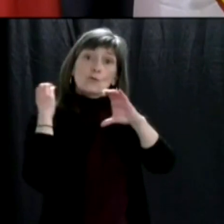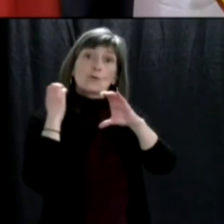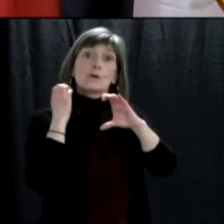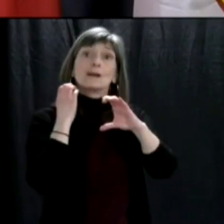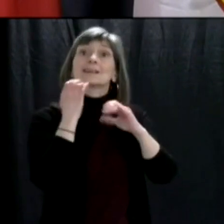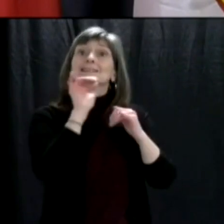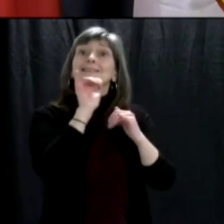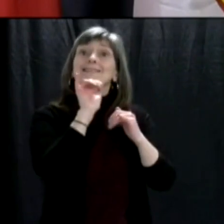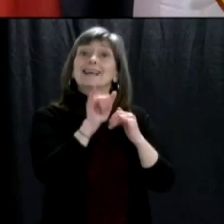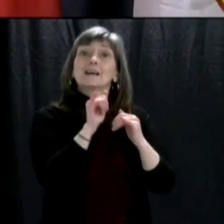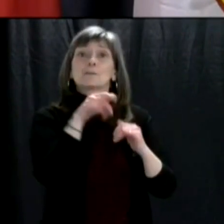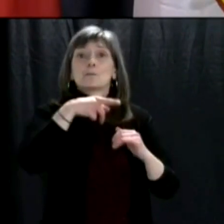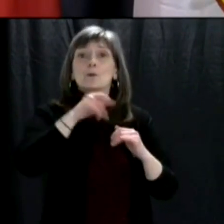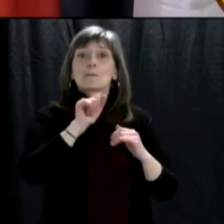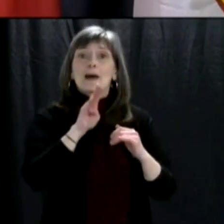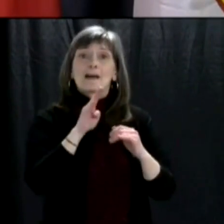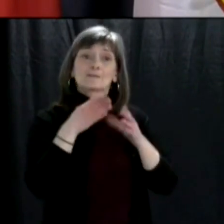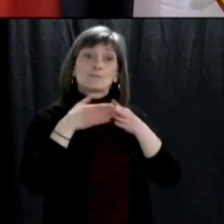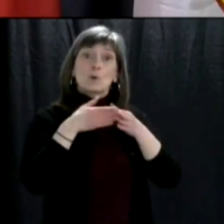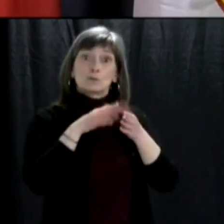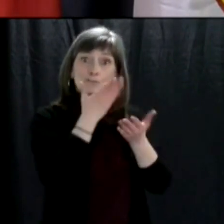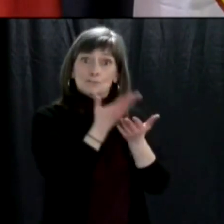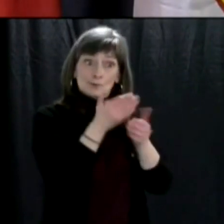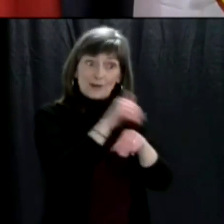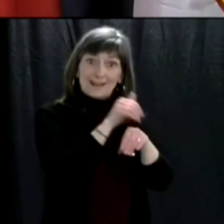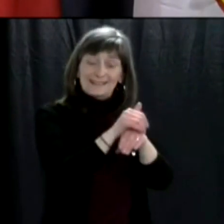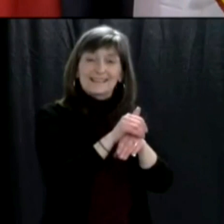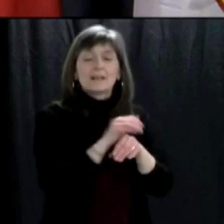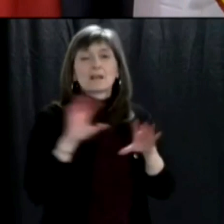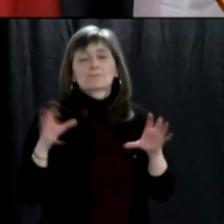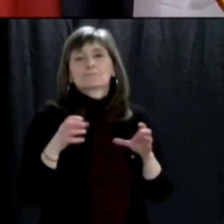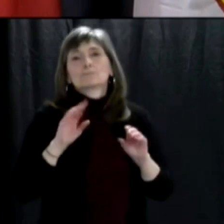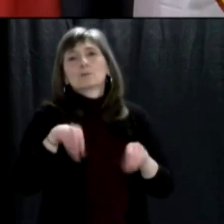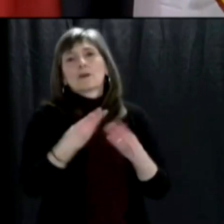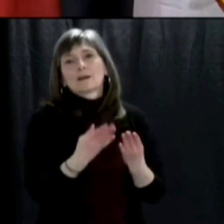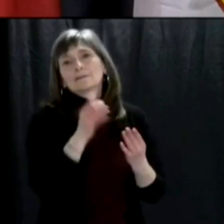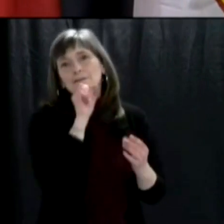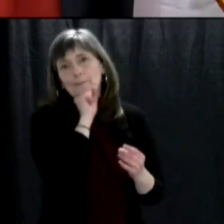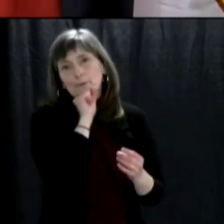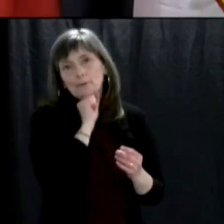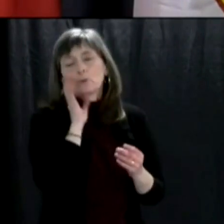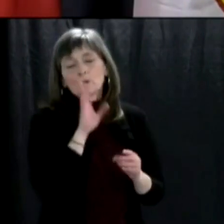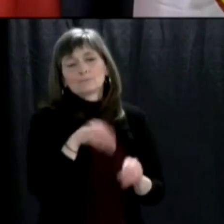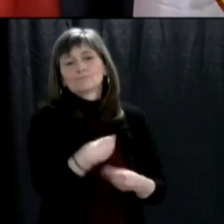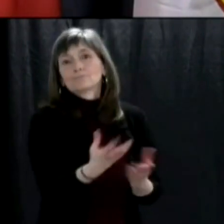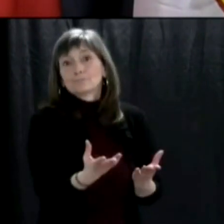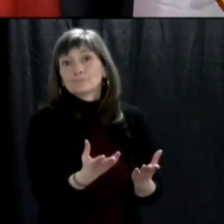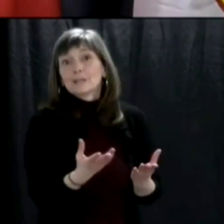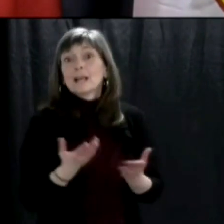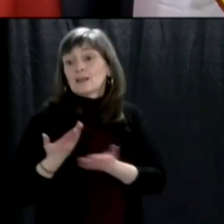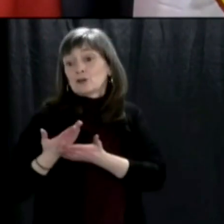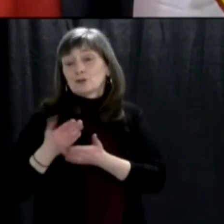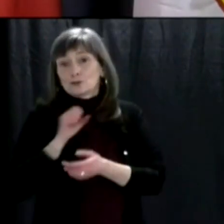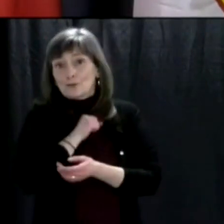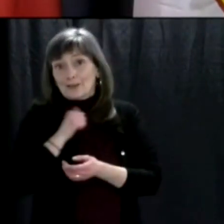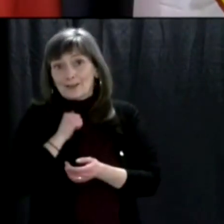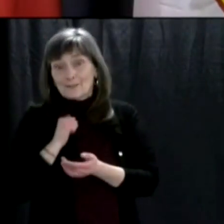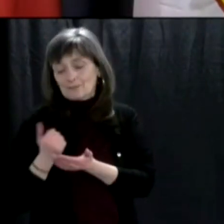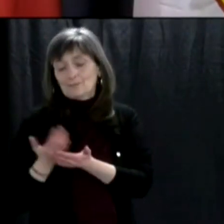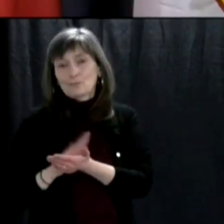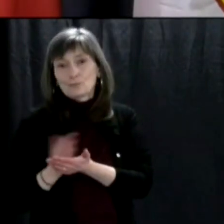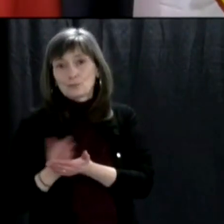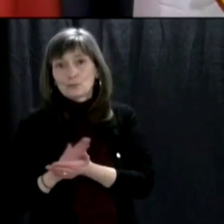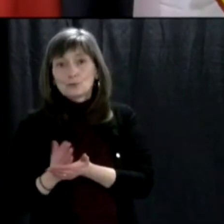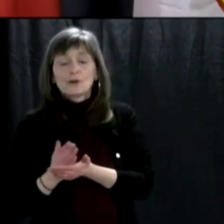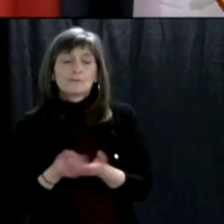crossing tonight. I've heard they've even had a very hot meal cooked up to support